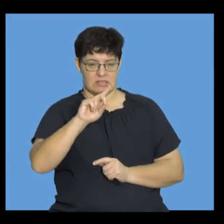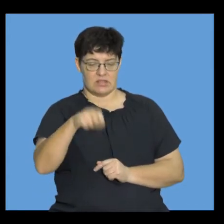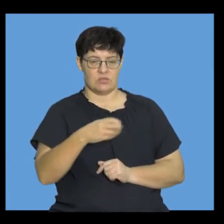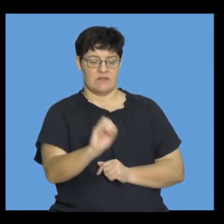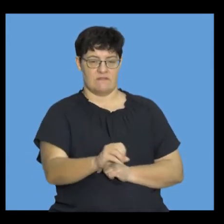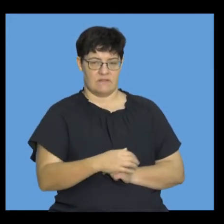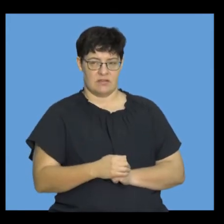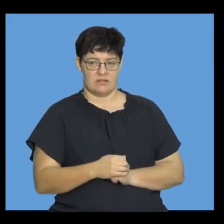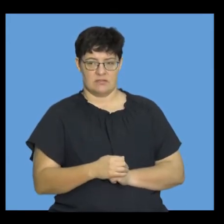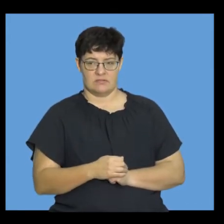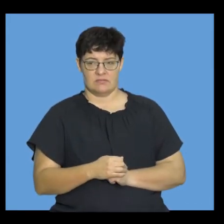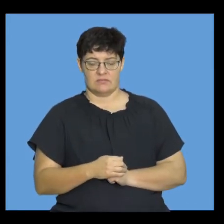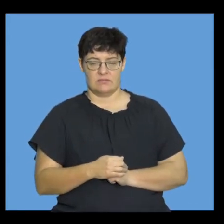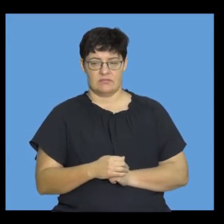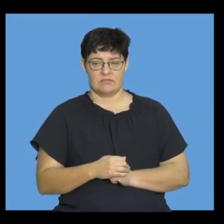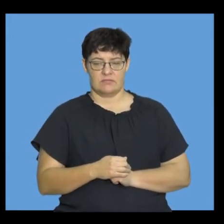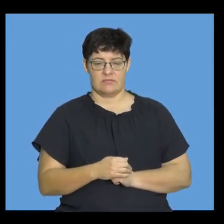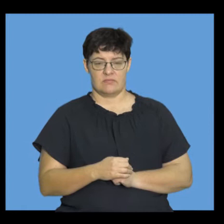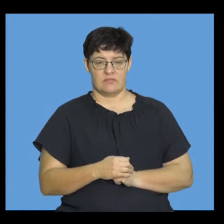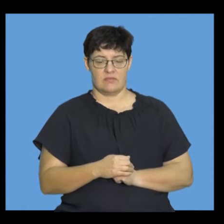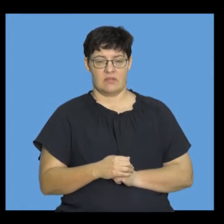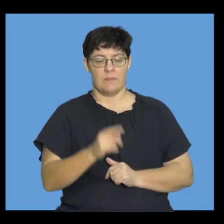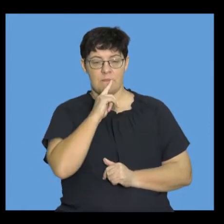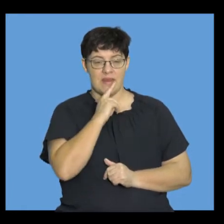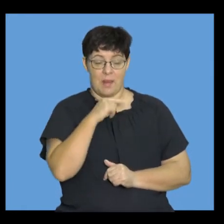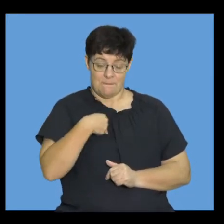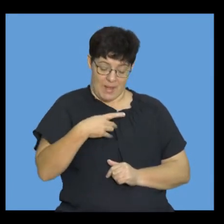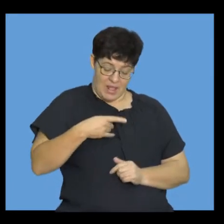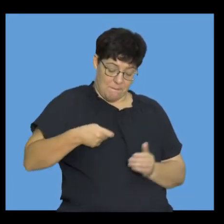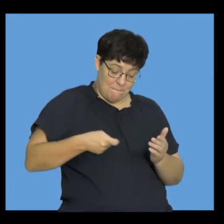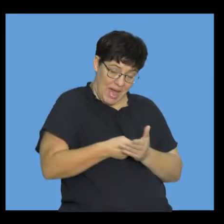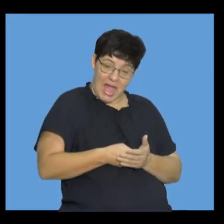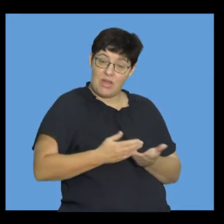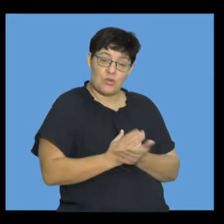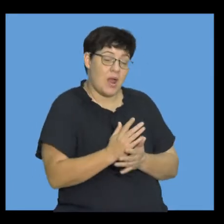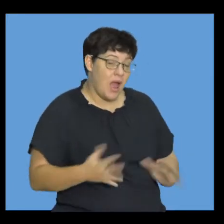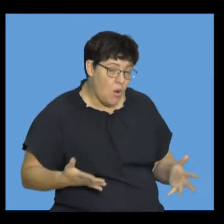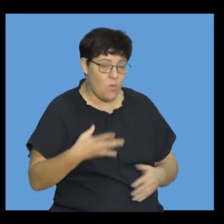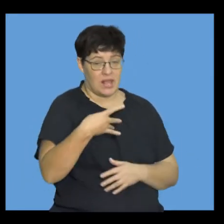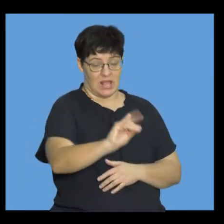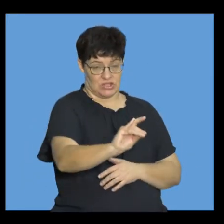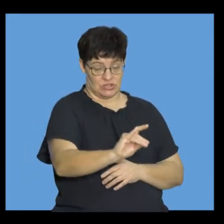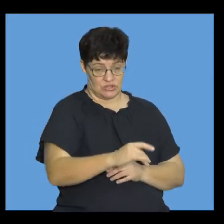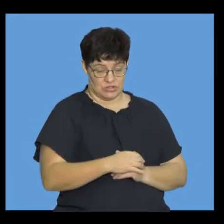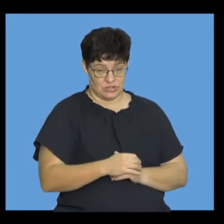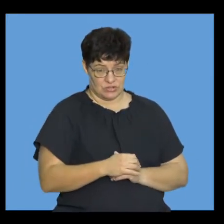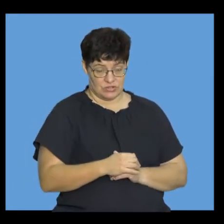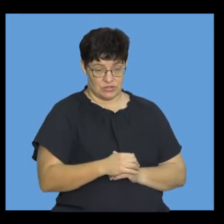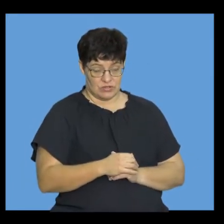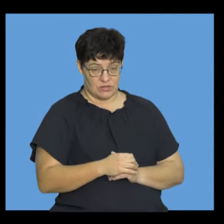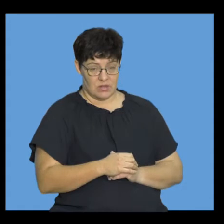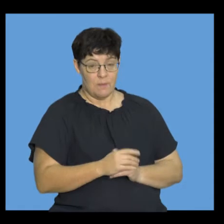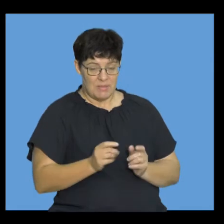There's my 26,000, which is my cash purchases. Now remember, once again, draw a distinction